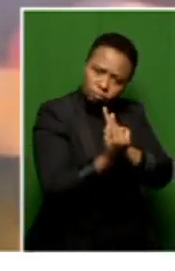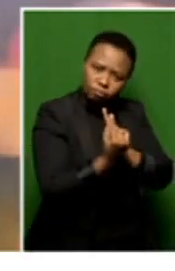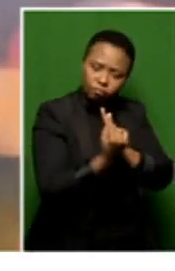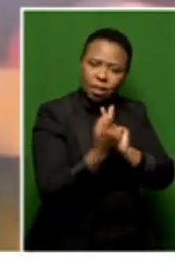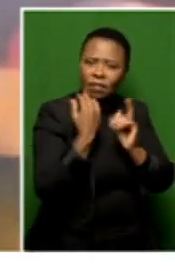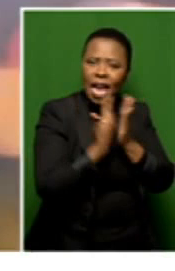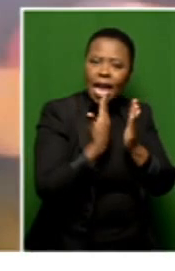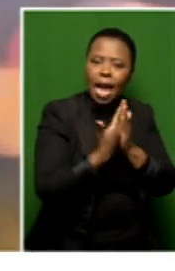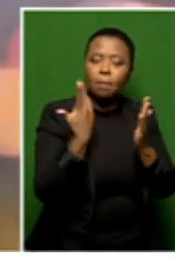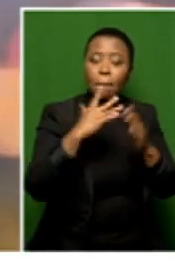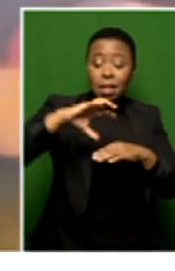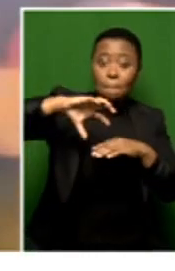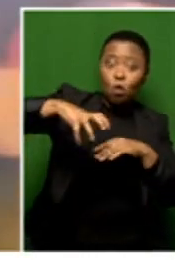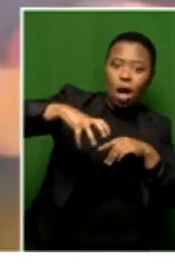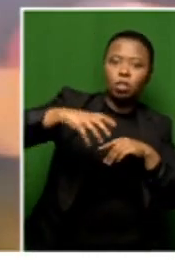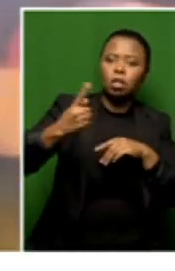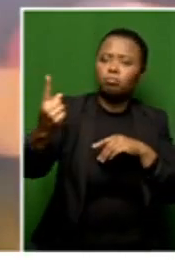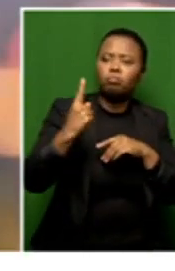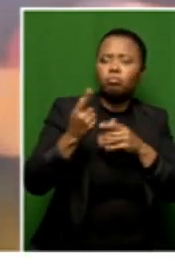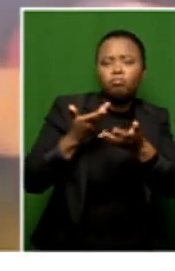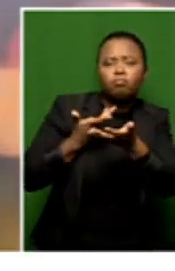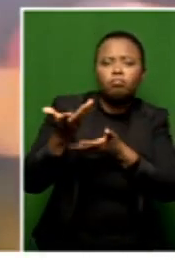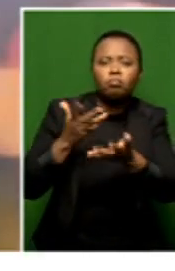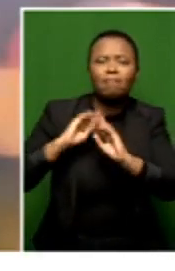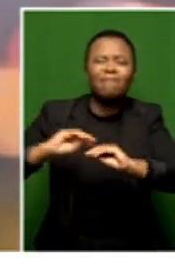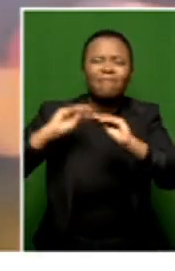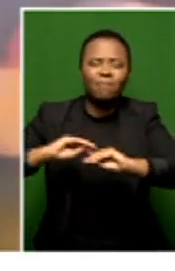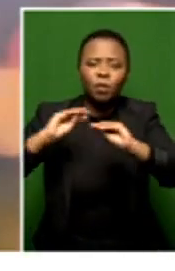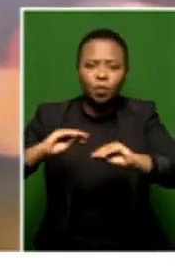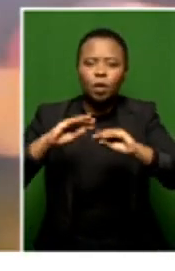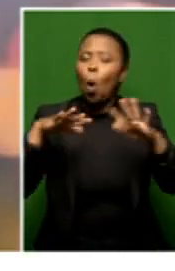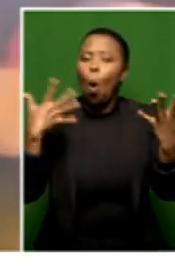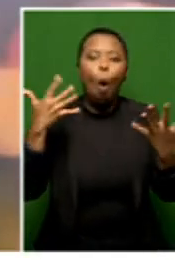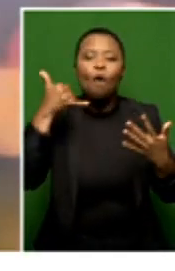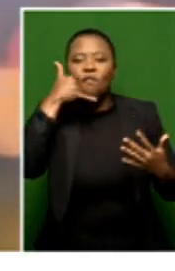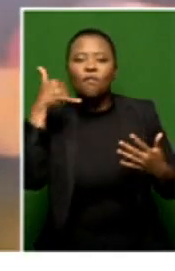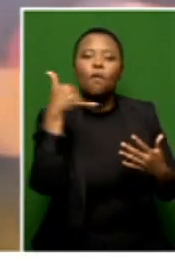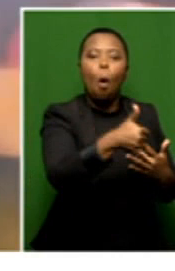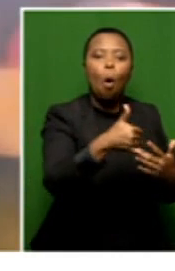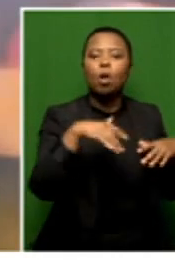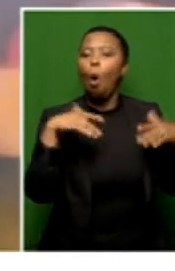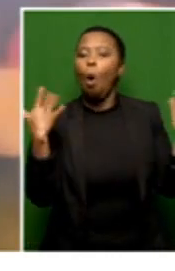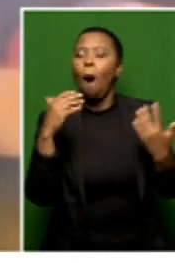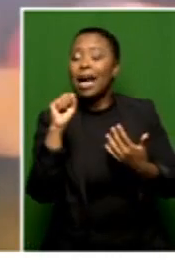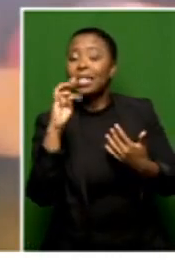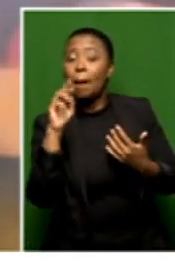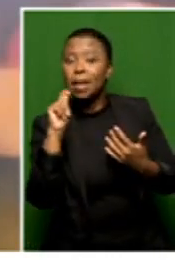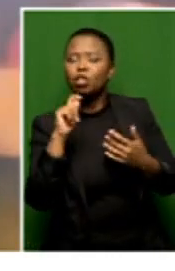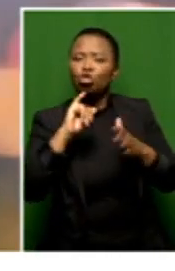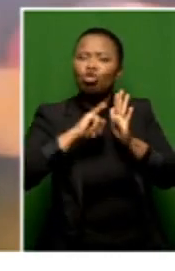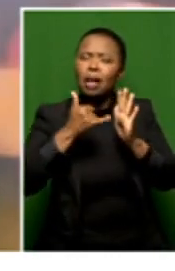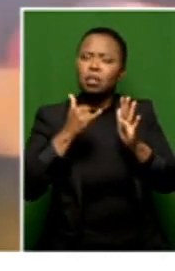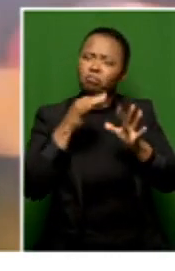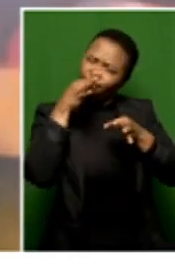if it's down at a branch in an engagement, or if it's on a phone call or an SMS, but constantly reiterating